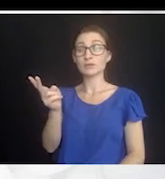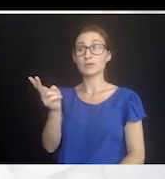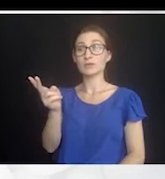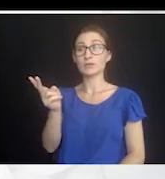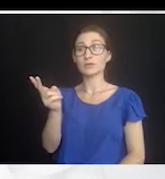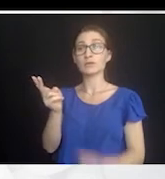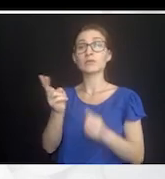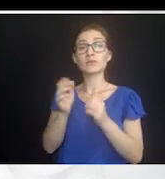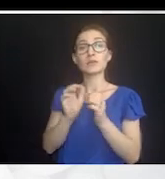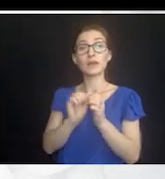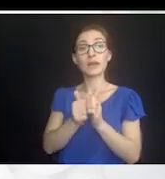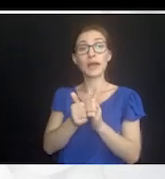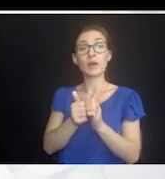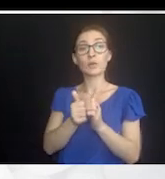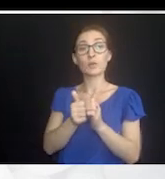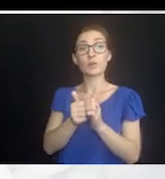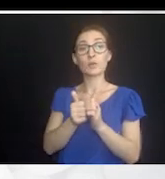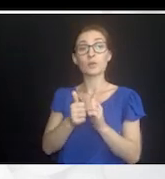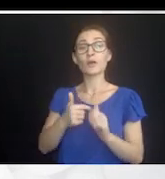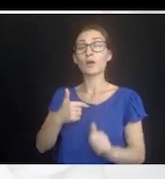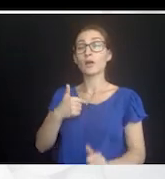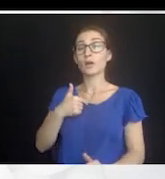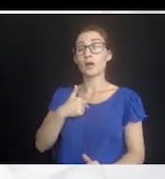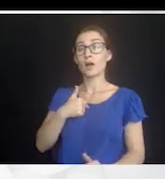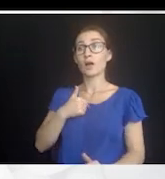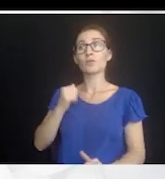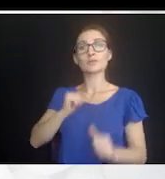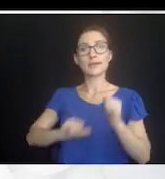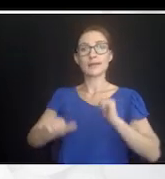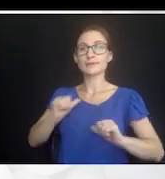was able to see